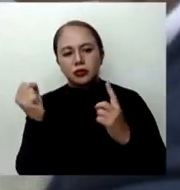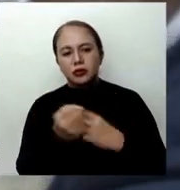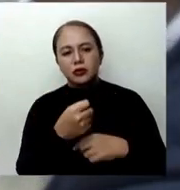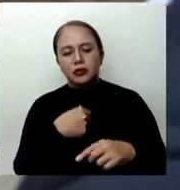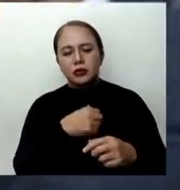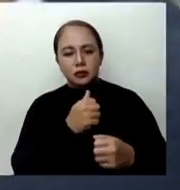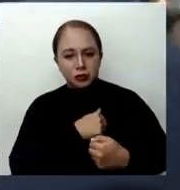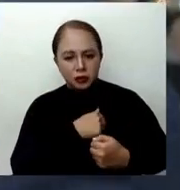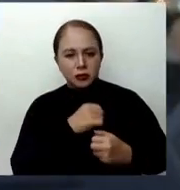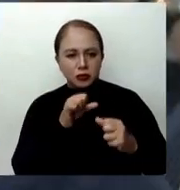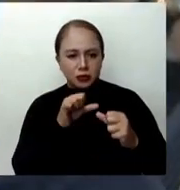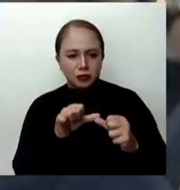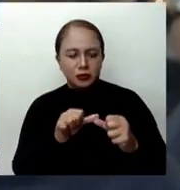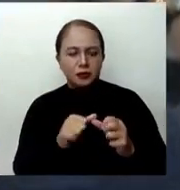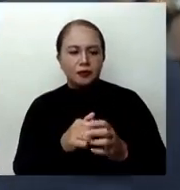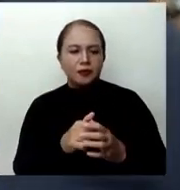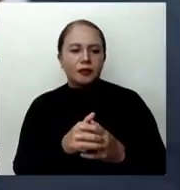na